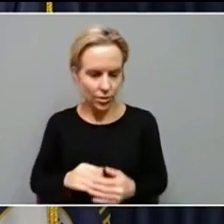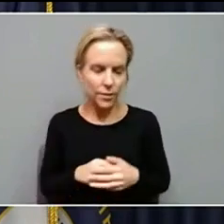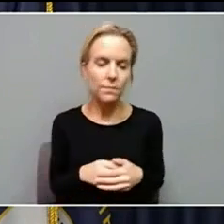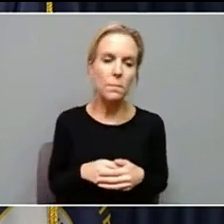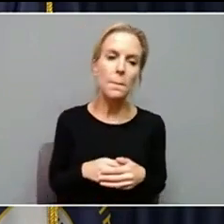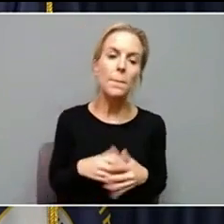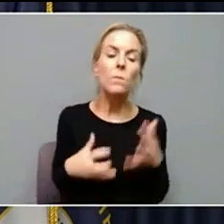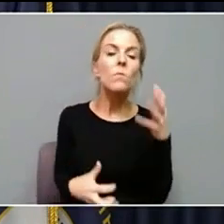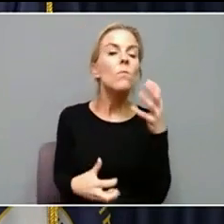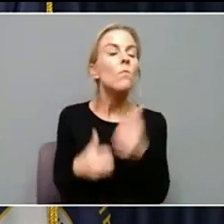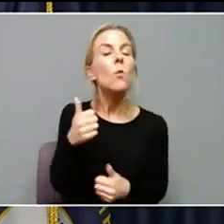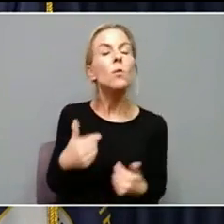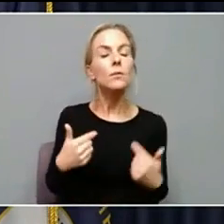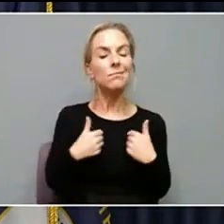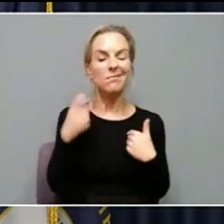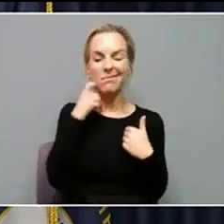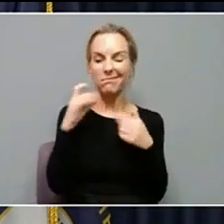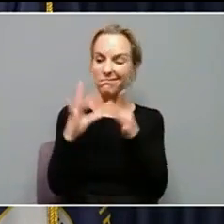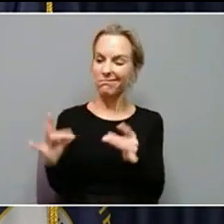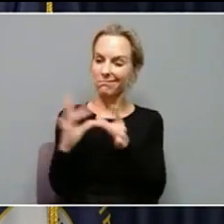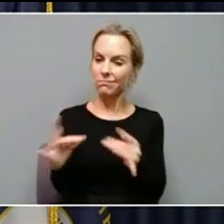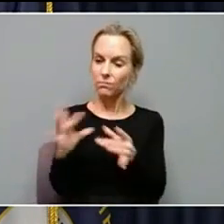Most of what I have mentioned